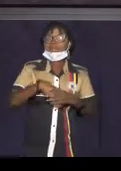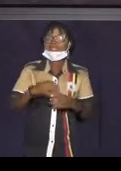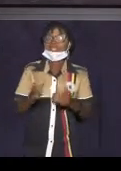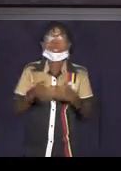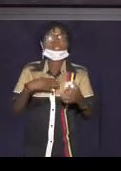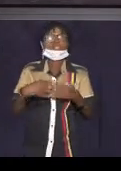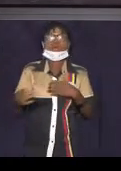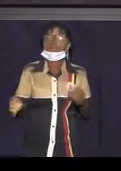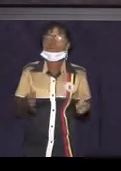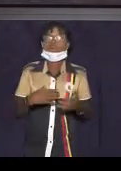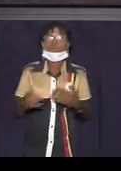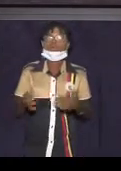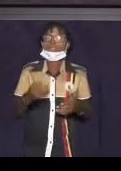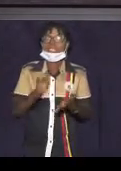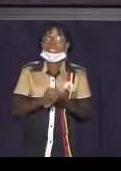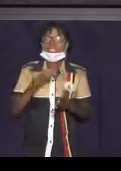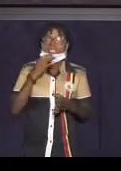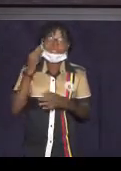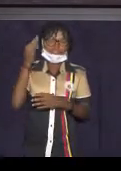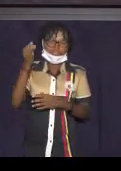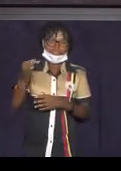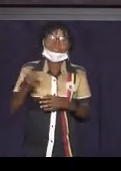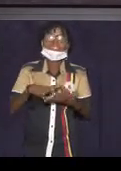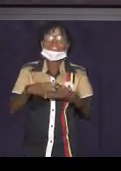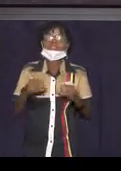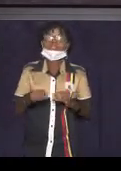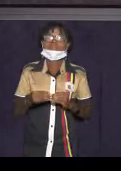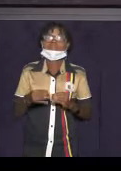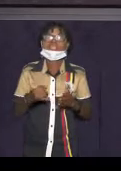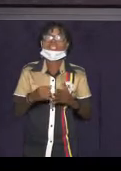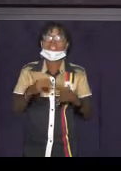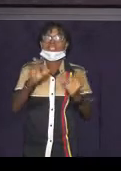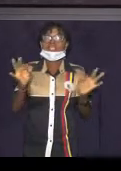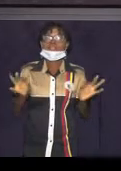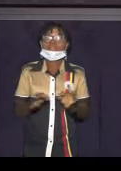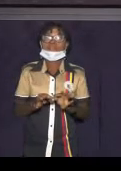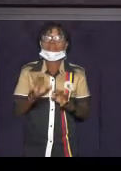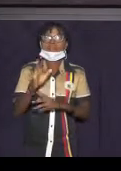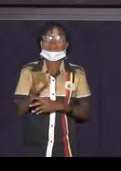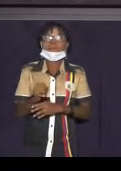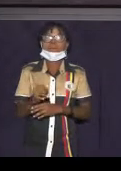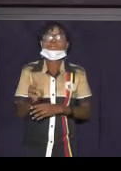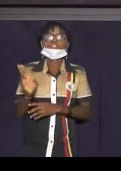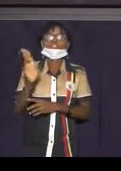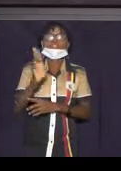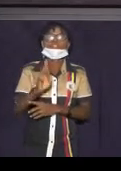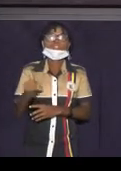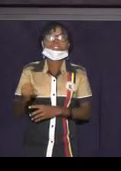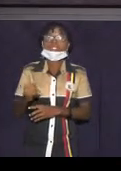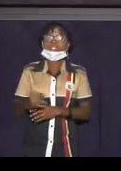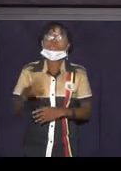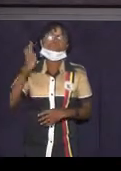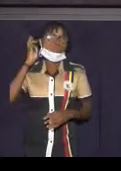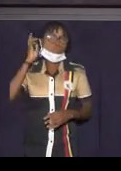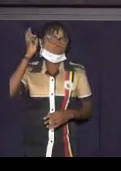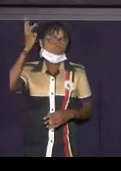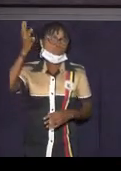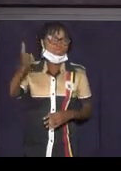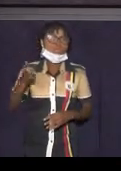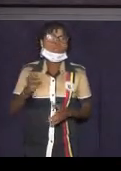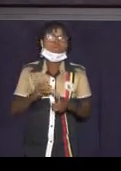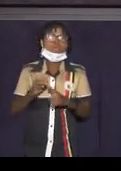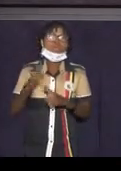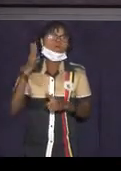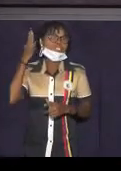take place. That is the future tense. It is formed by using will or shall and a verb in